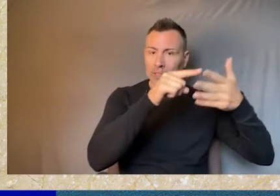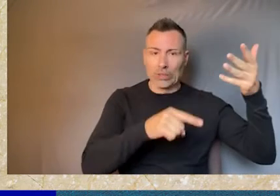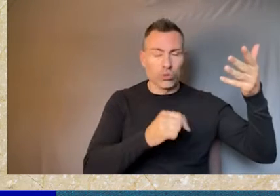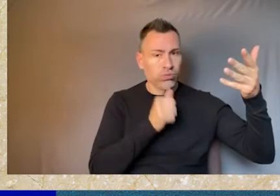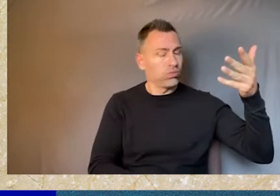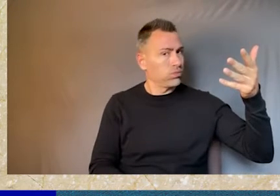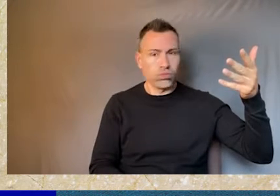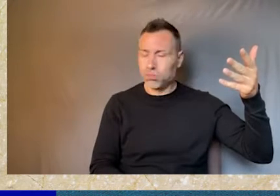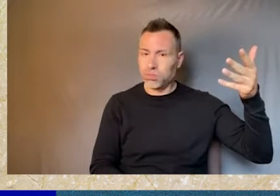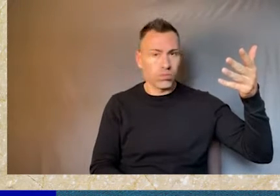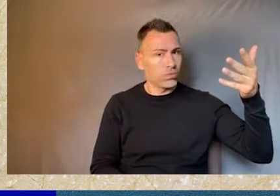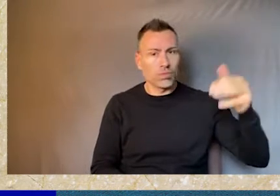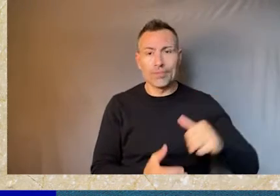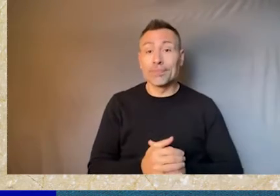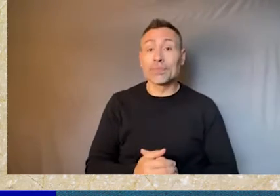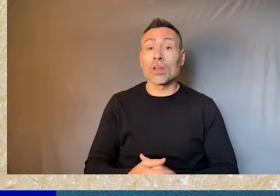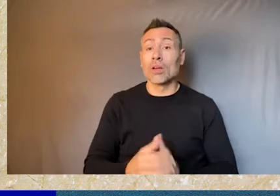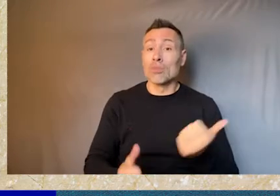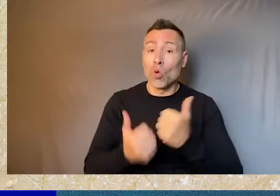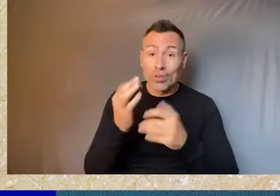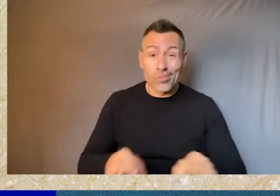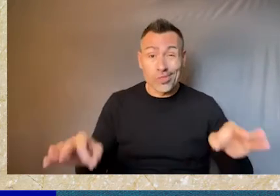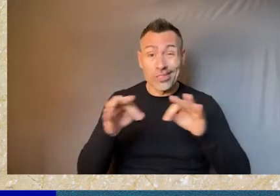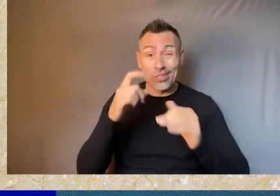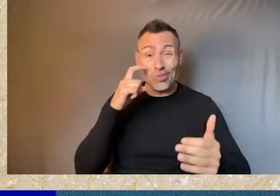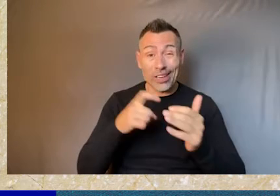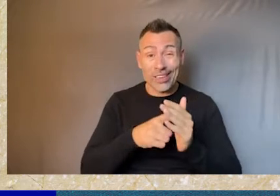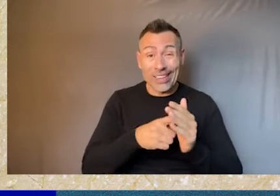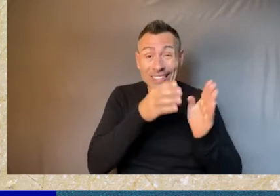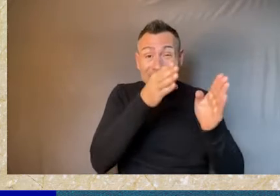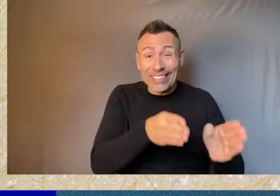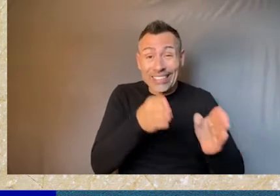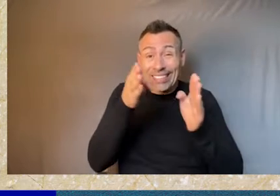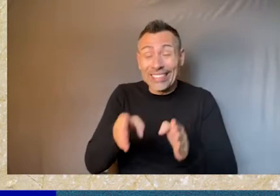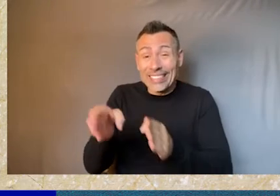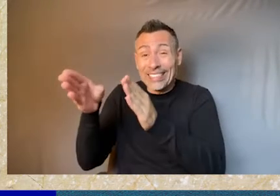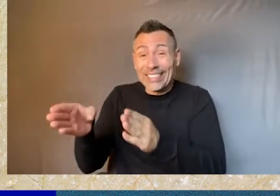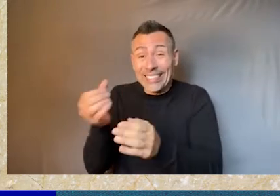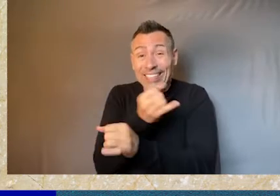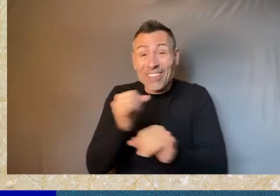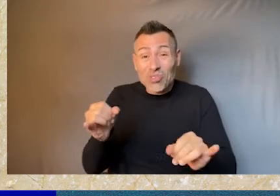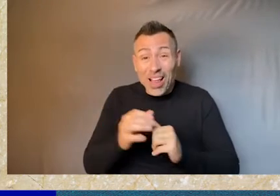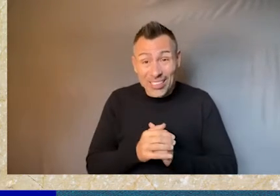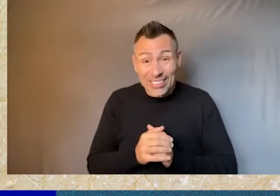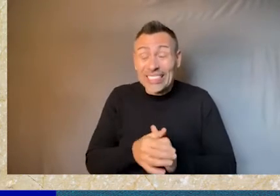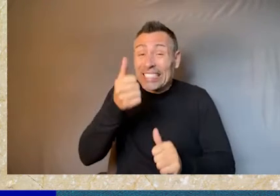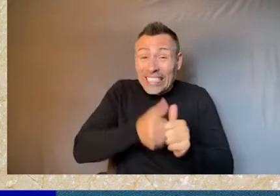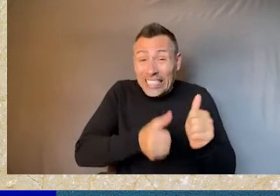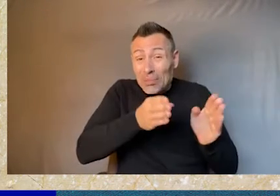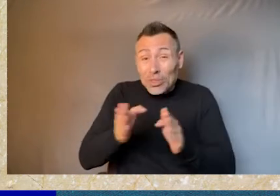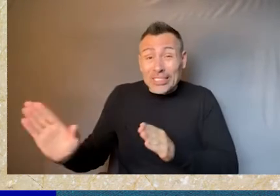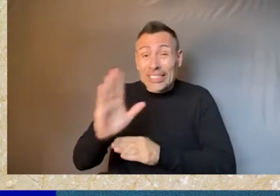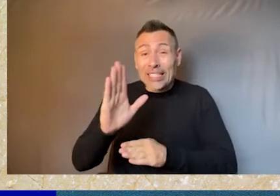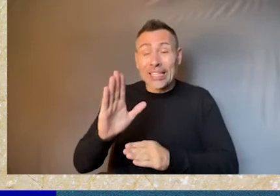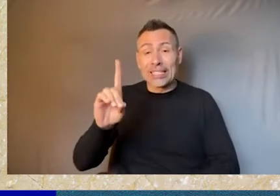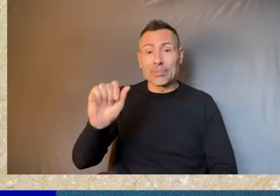most important thing is to recognize individuality. Every person with a disability is different, even if the name of their